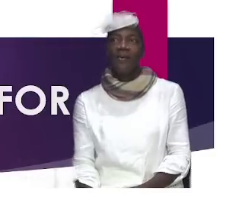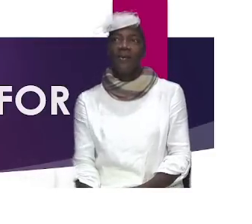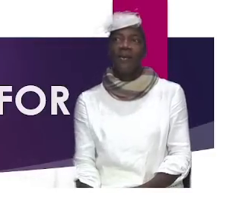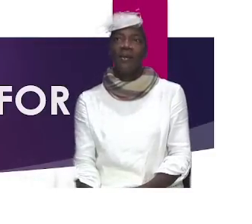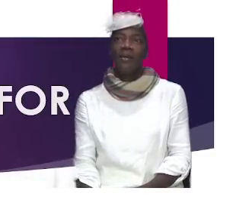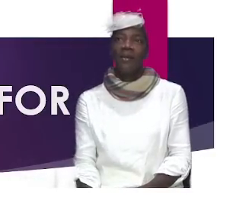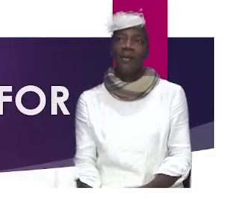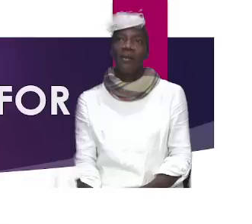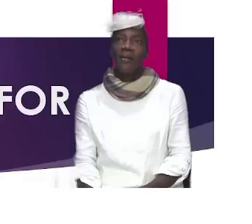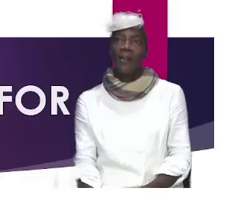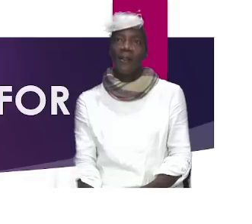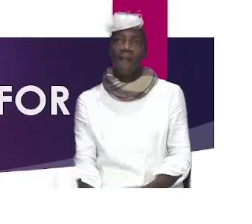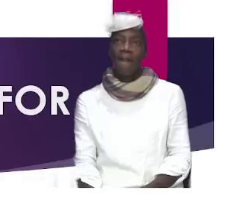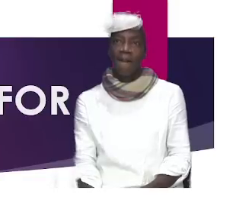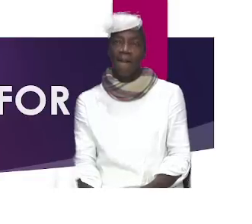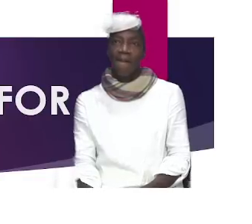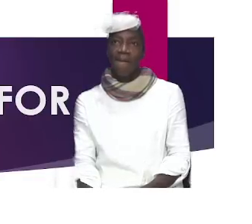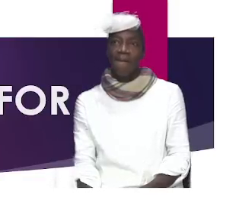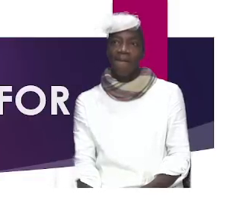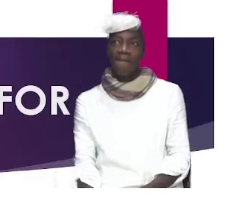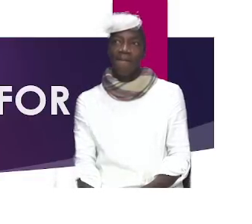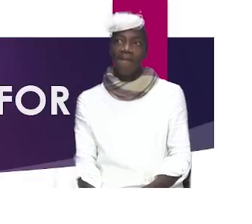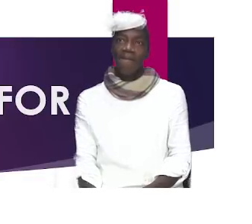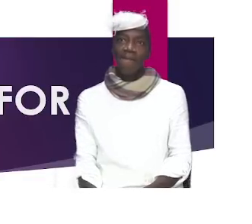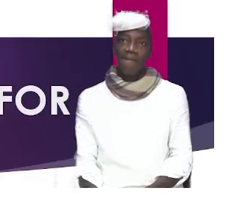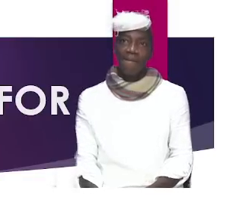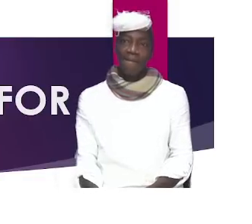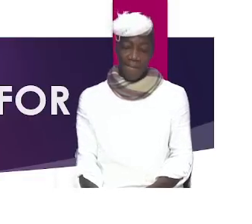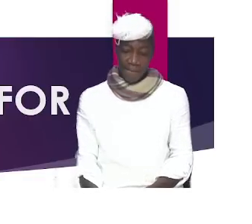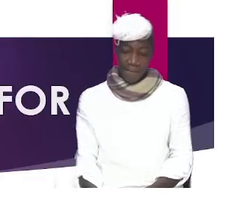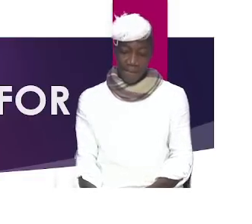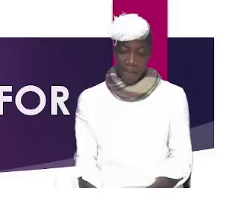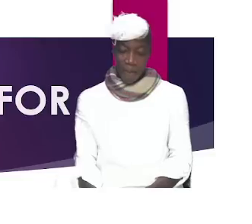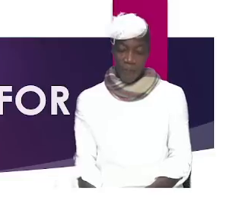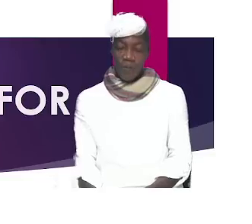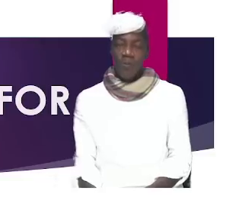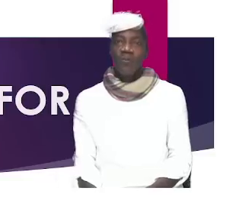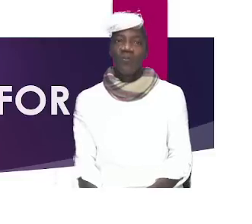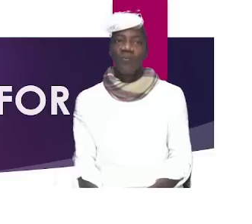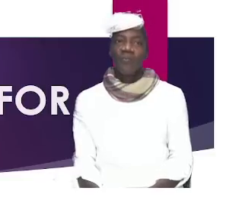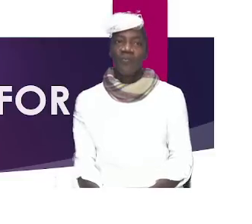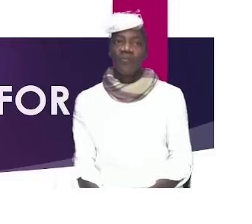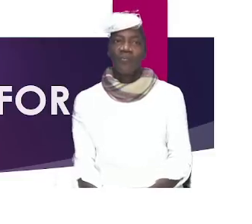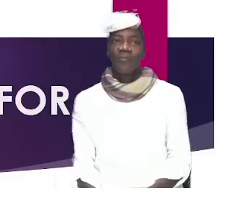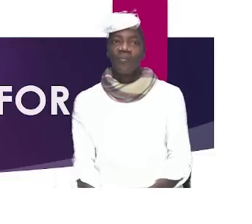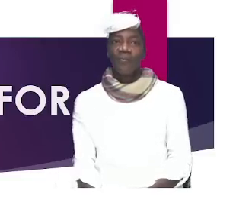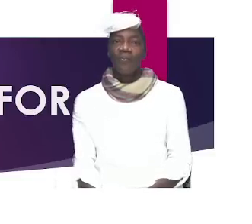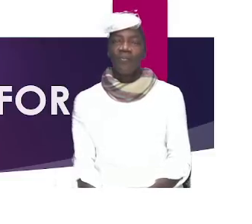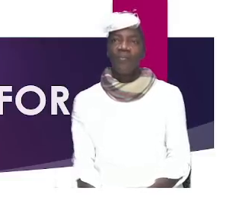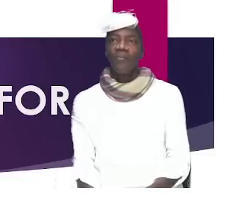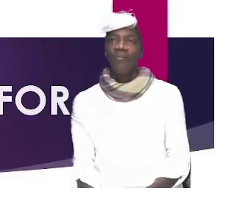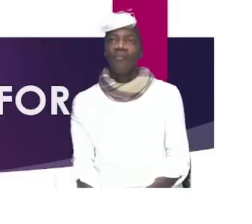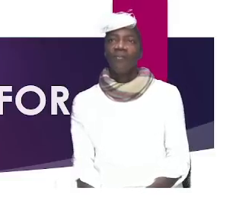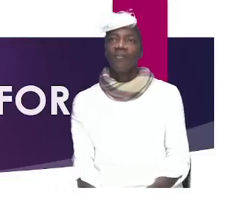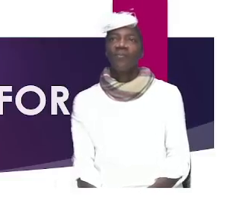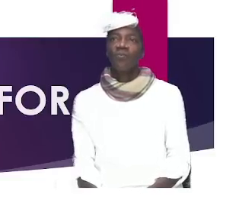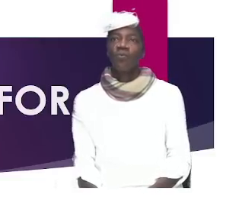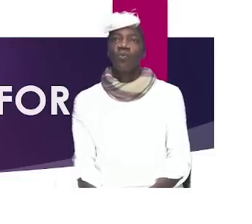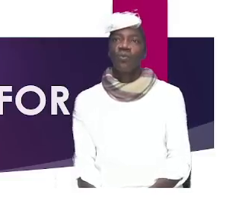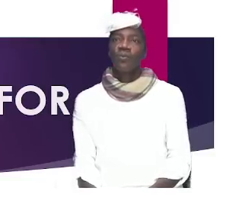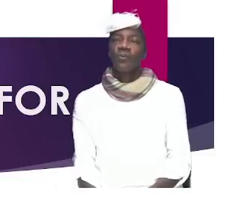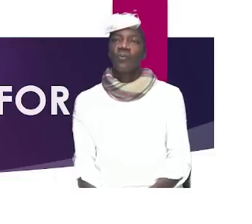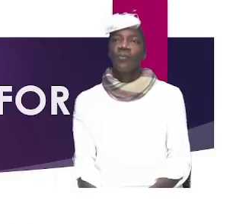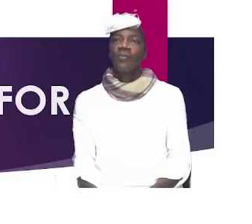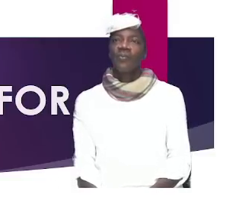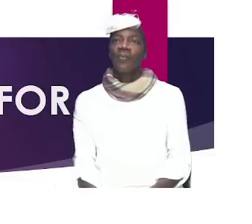the full scripture. Let us turn to it. Normally, I would have just let us jump past, but I think this one requires to just read